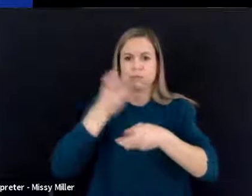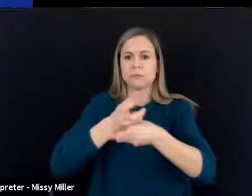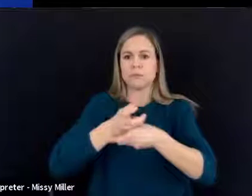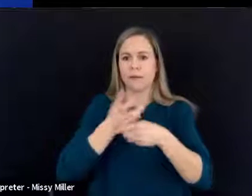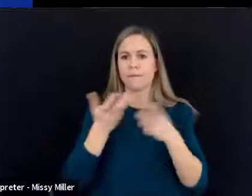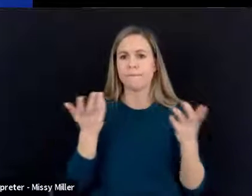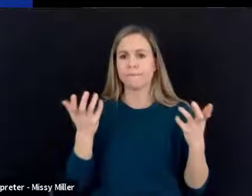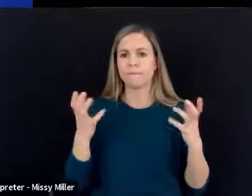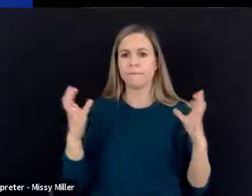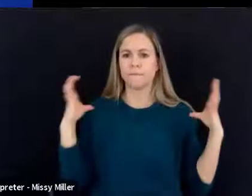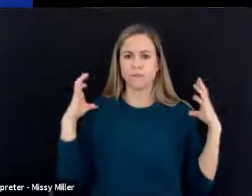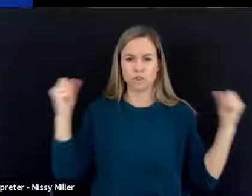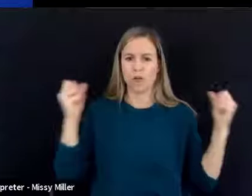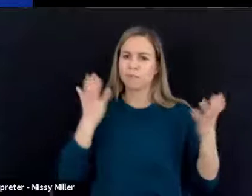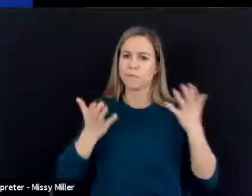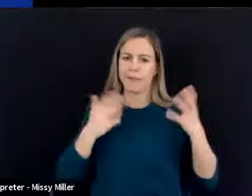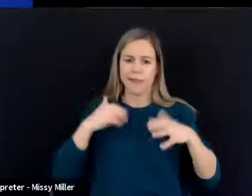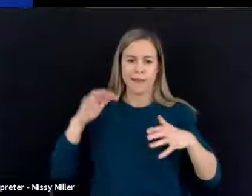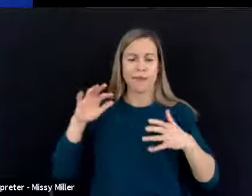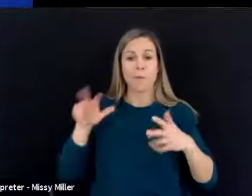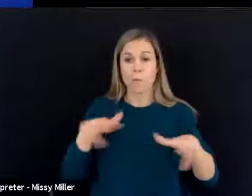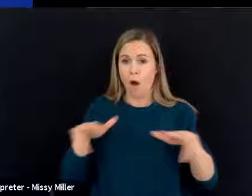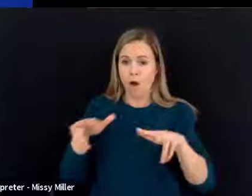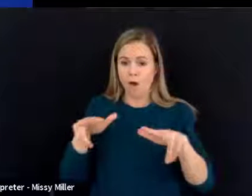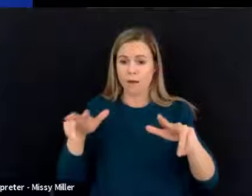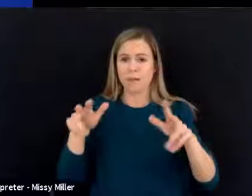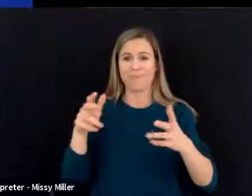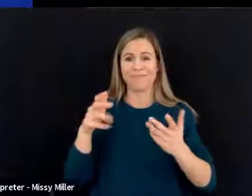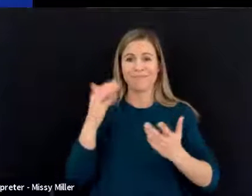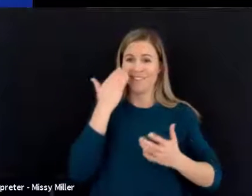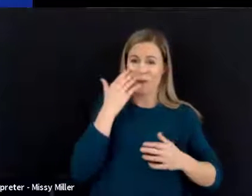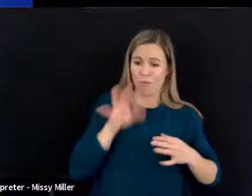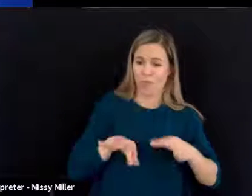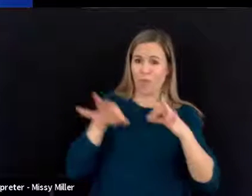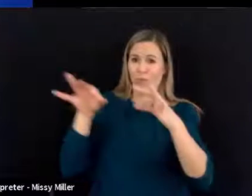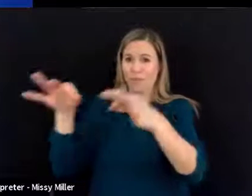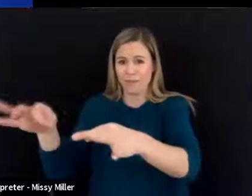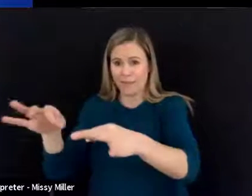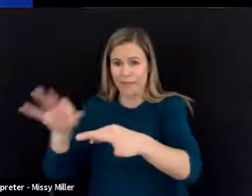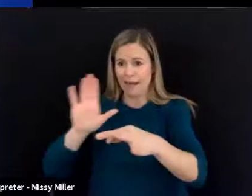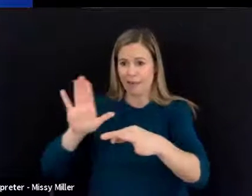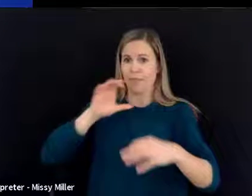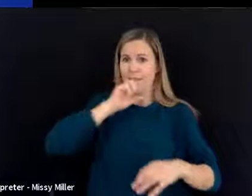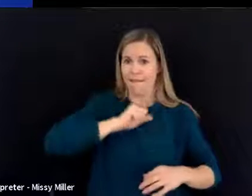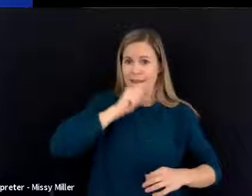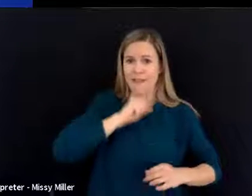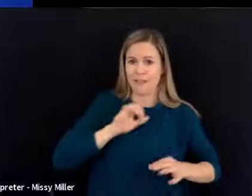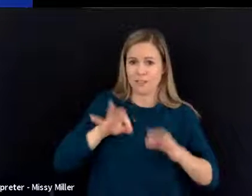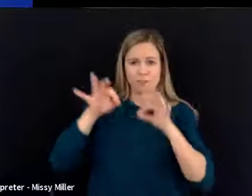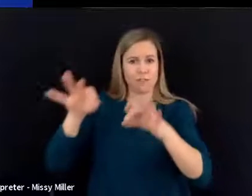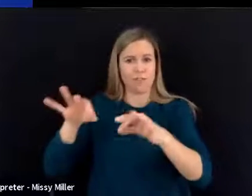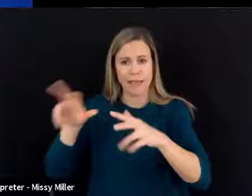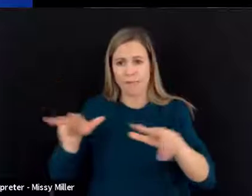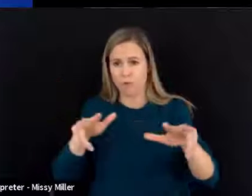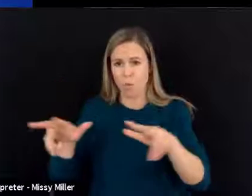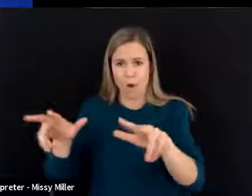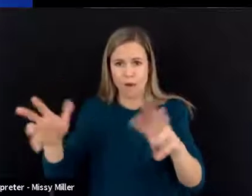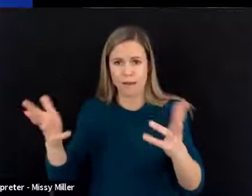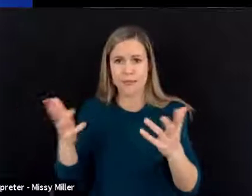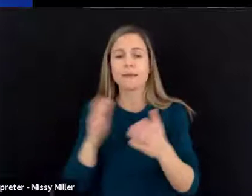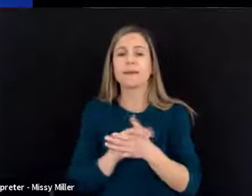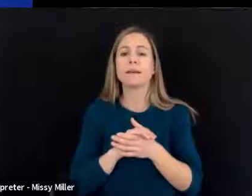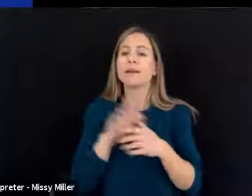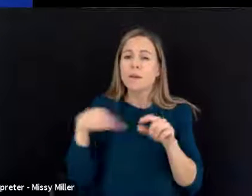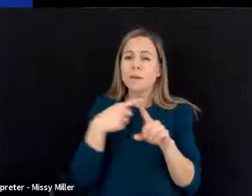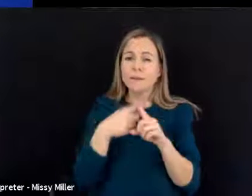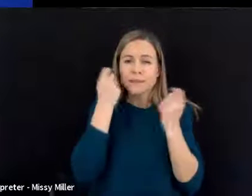Kids with charge walk much later typically. This is part of what's going on. And it also can be complicated by vision loss because